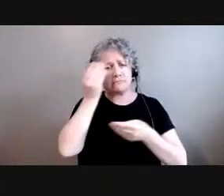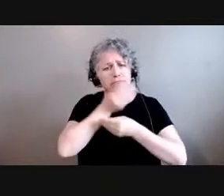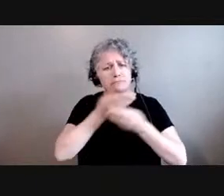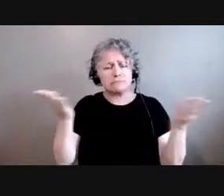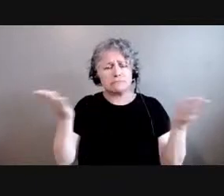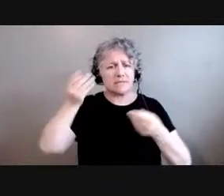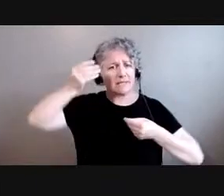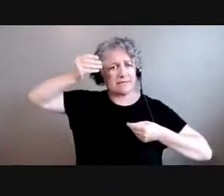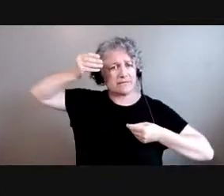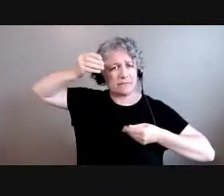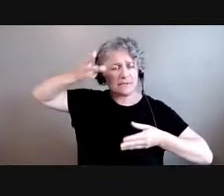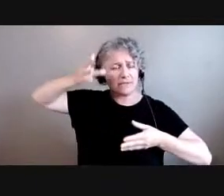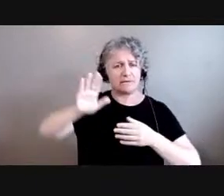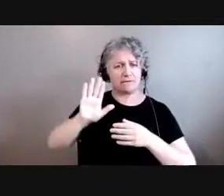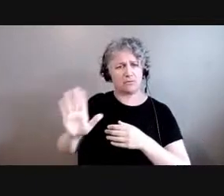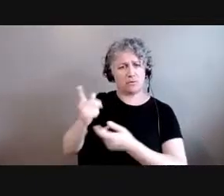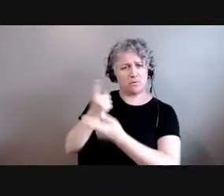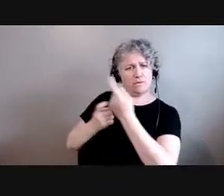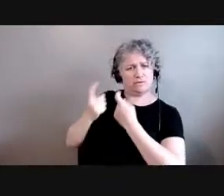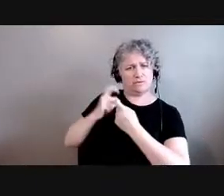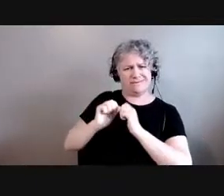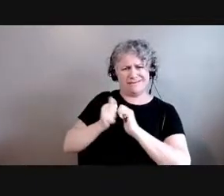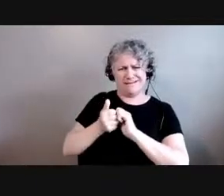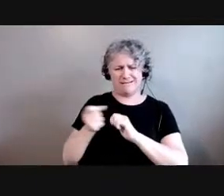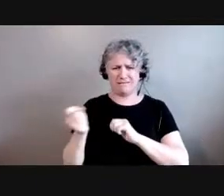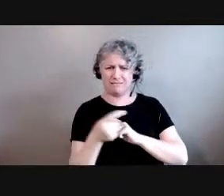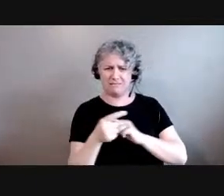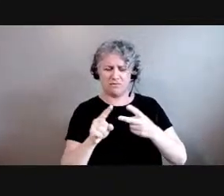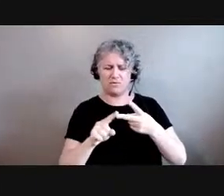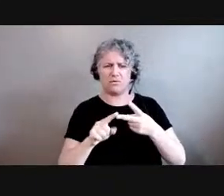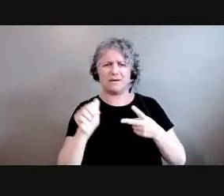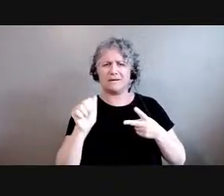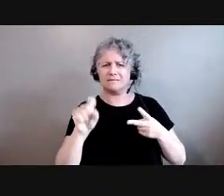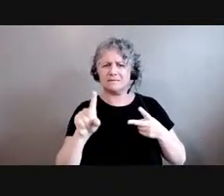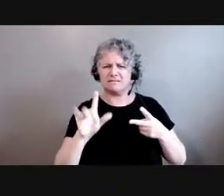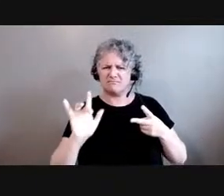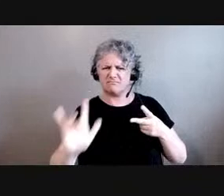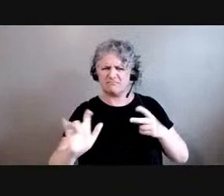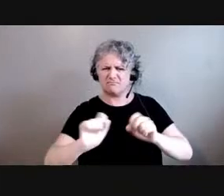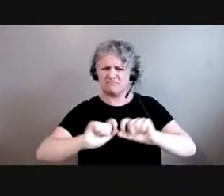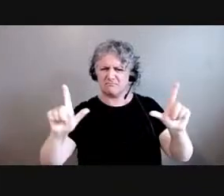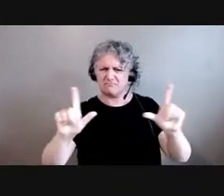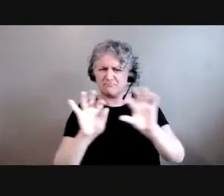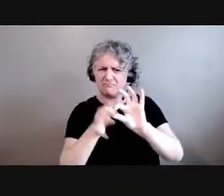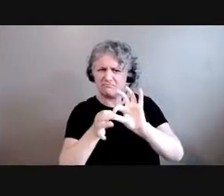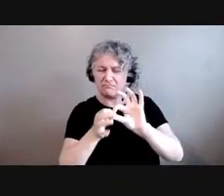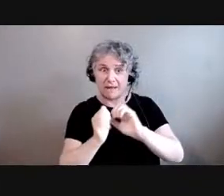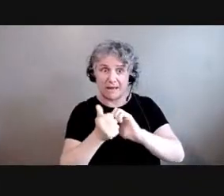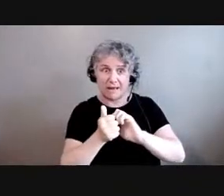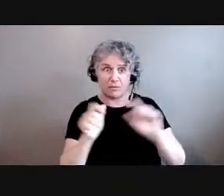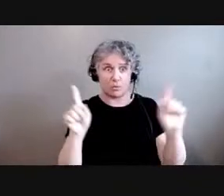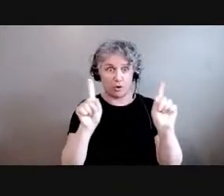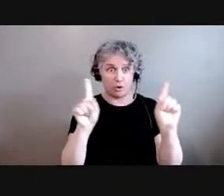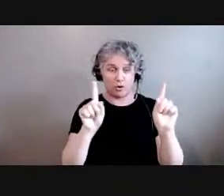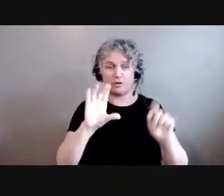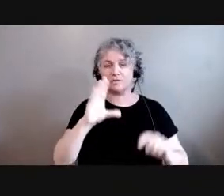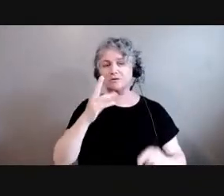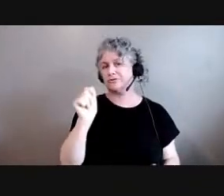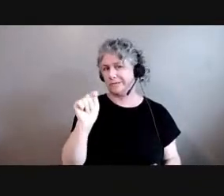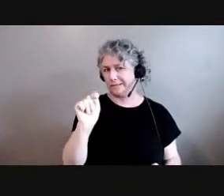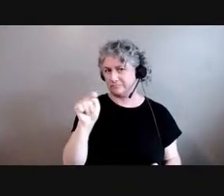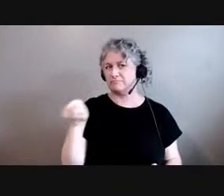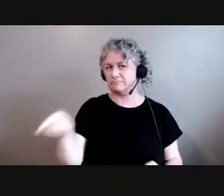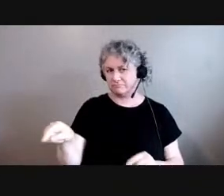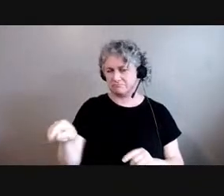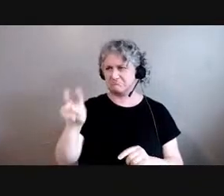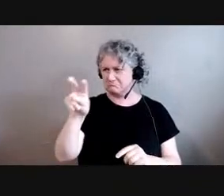to submit questions and how to access ASL can be found in the chat. Our first presenter this hour is